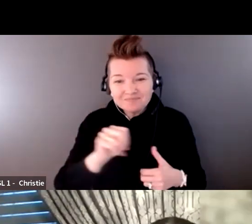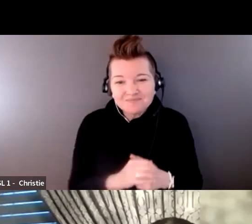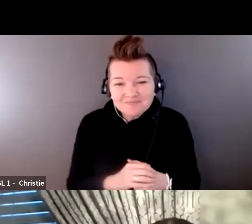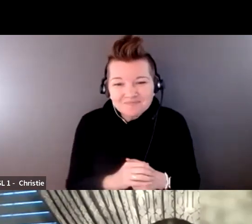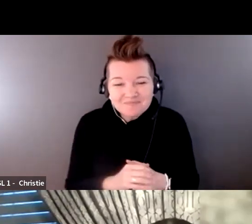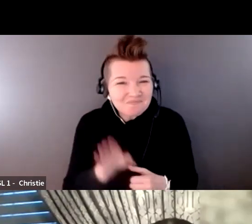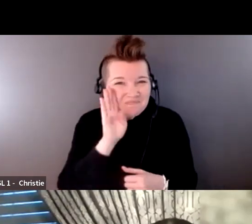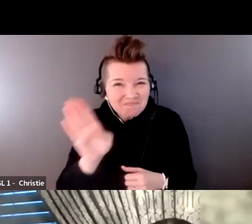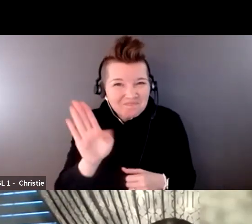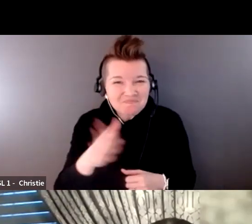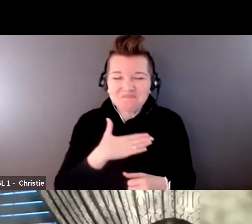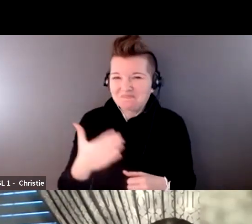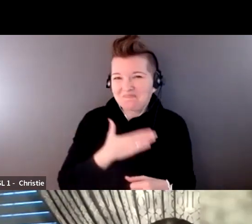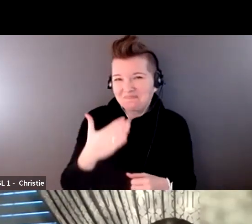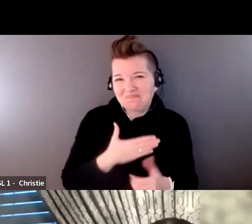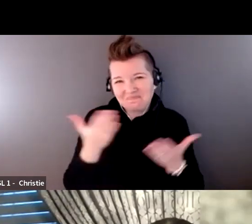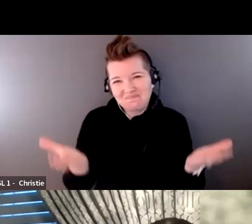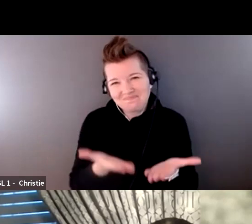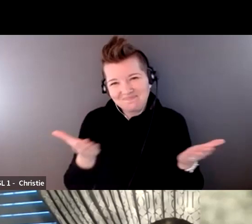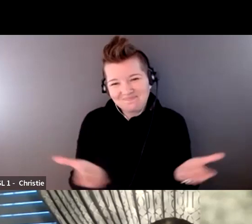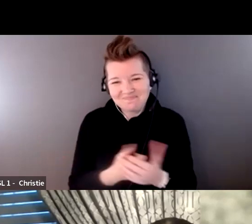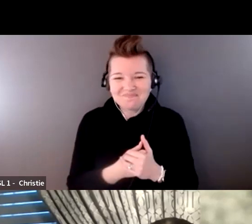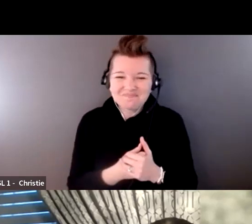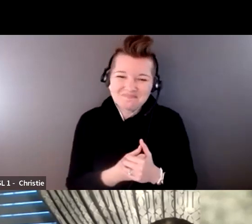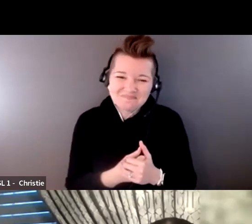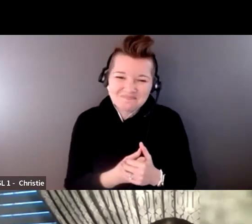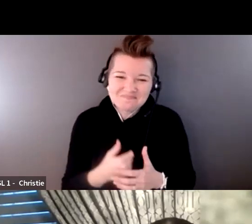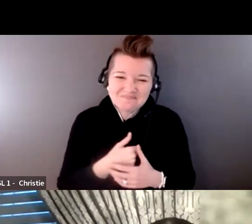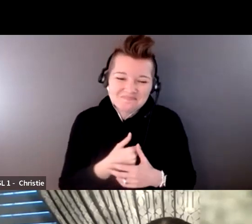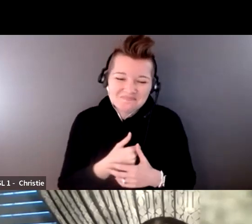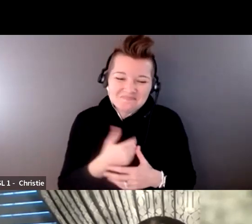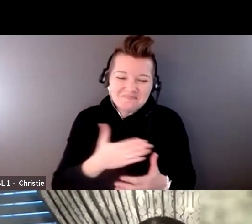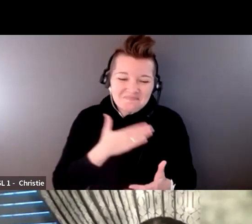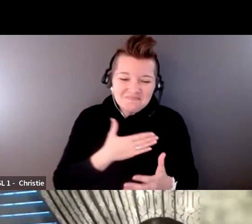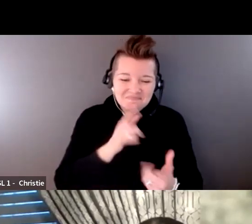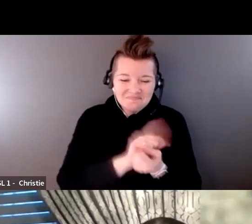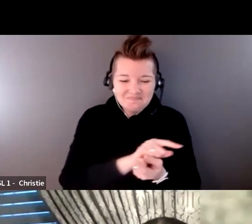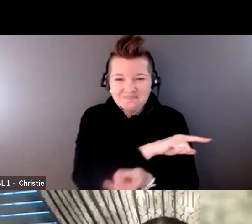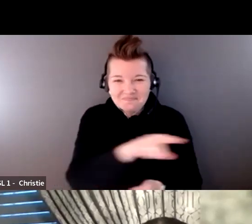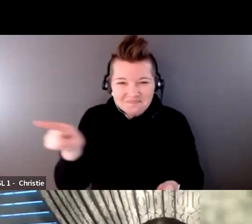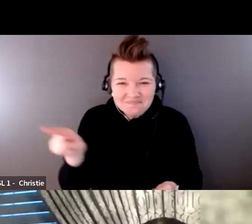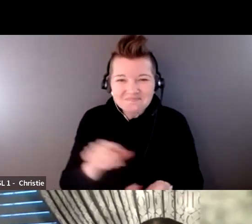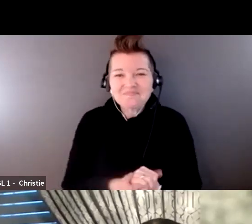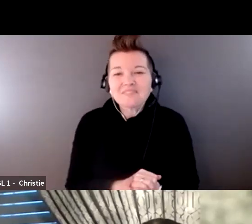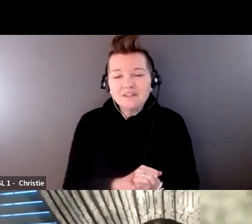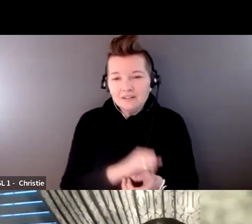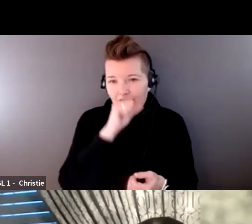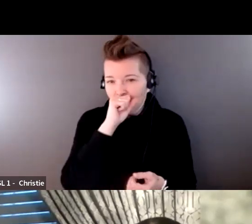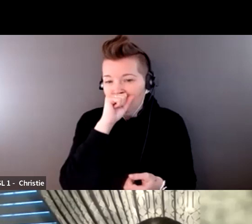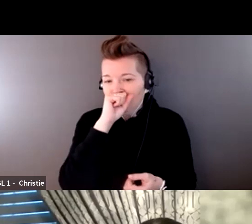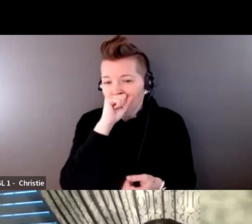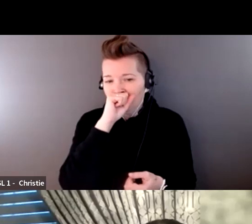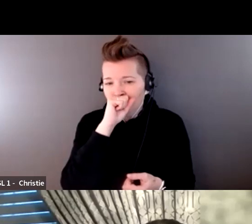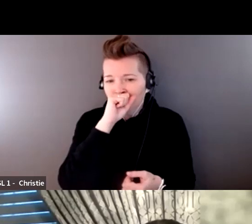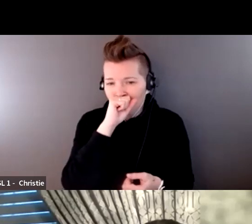Hi, everyone. I'm so happy to be here and so happy to meet you face to face. Some of the other folks who have